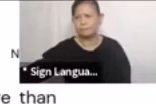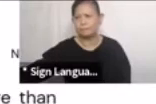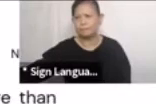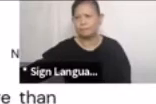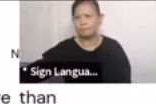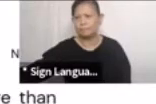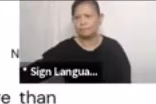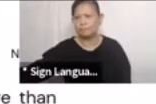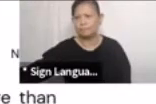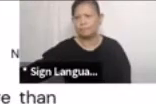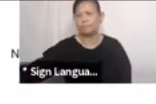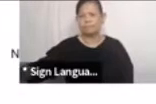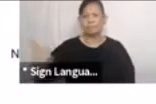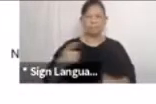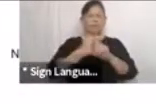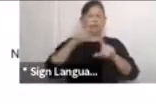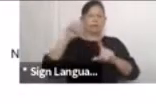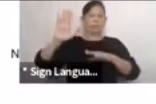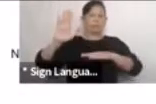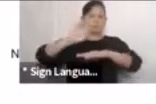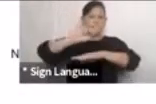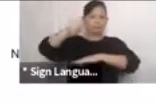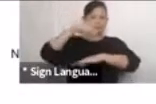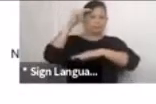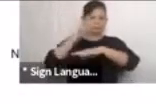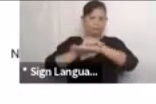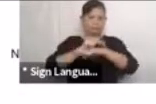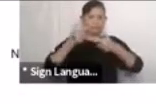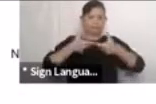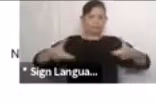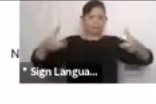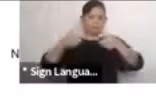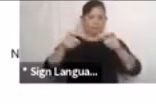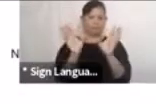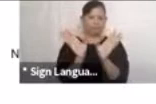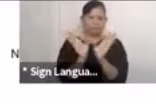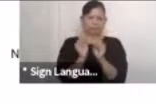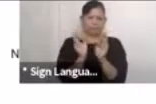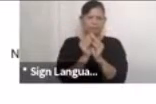Through a national consultation we did,